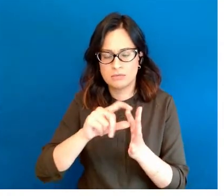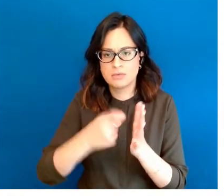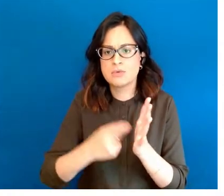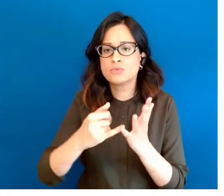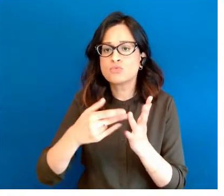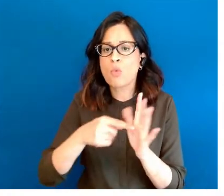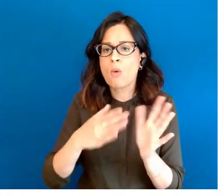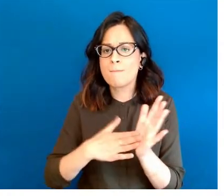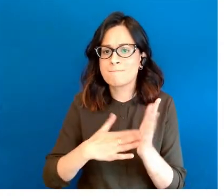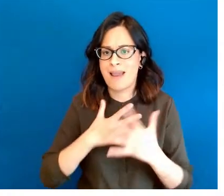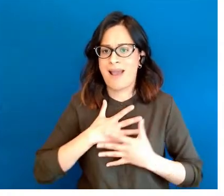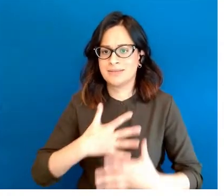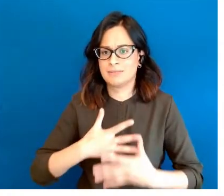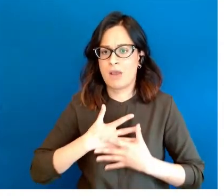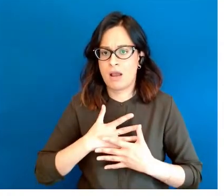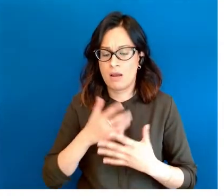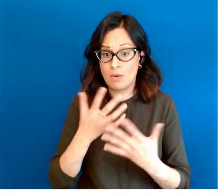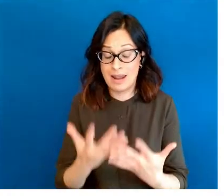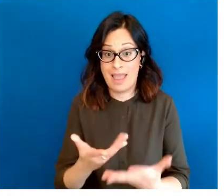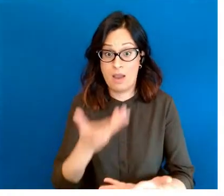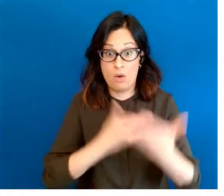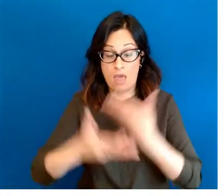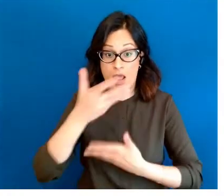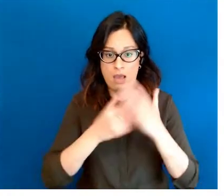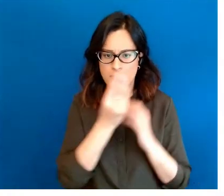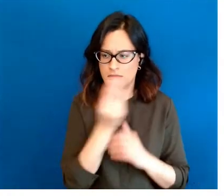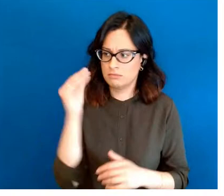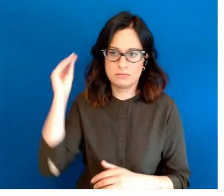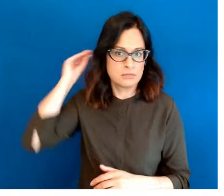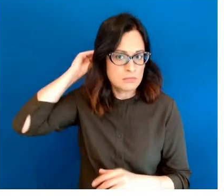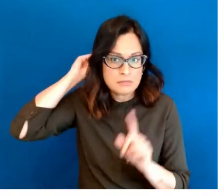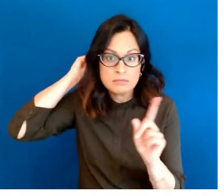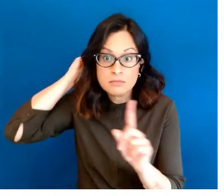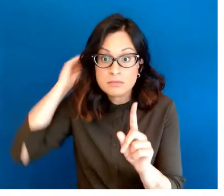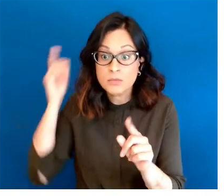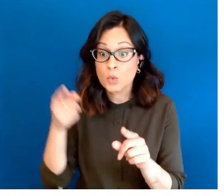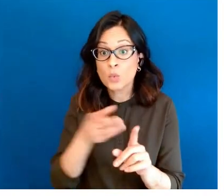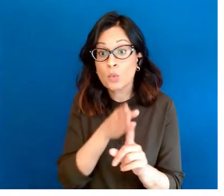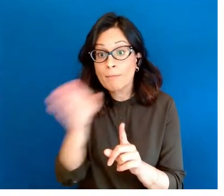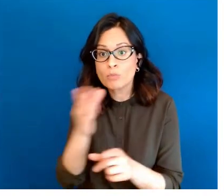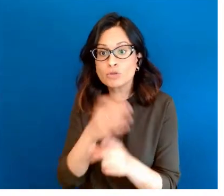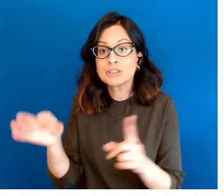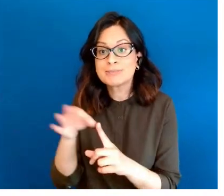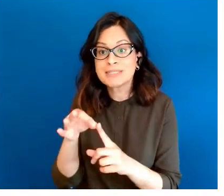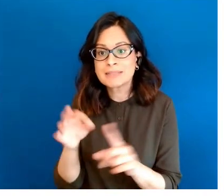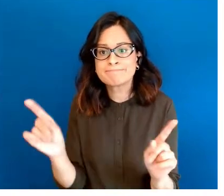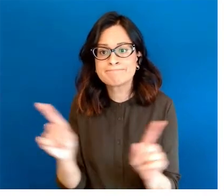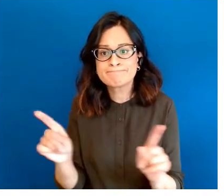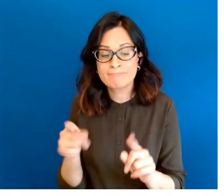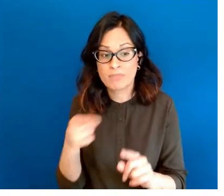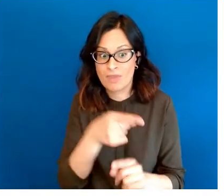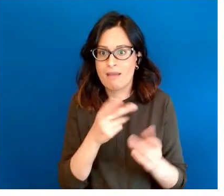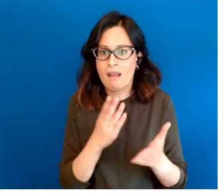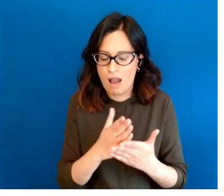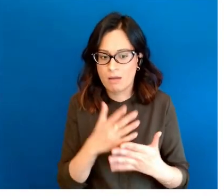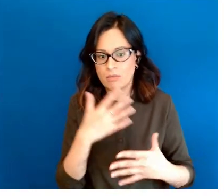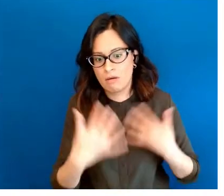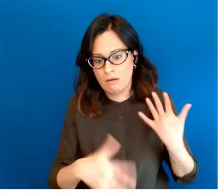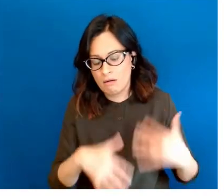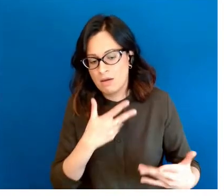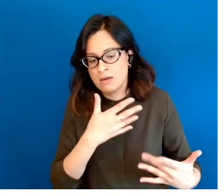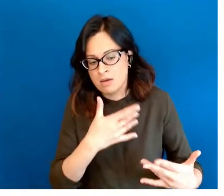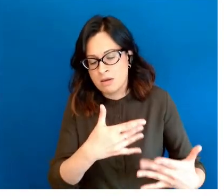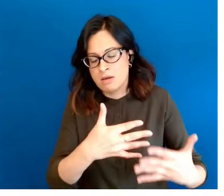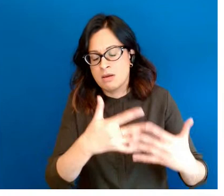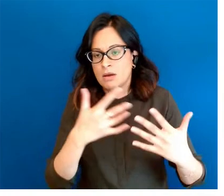So the takeaway message here is that those seeing a general practitioner are suffering from allergic rhinitis that is having a major